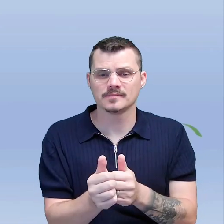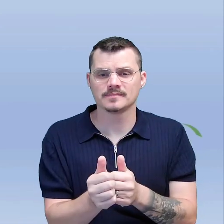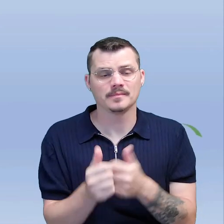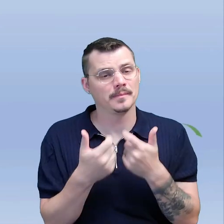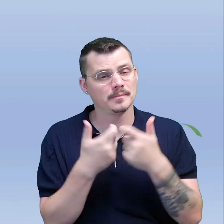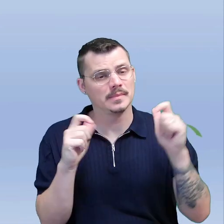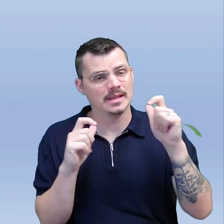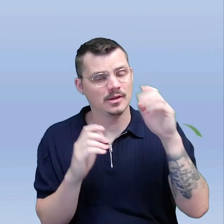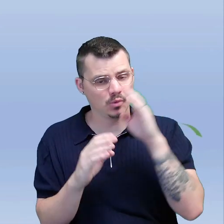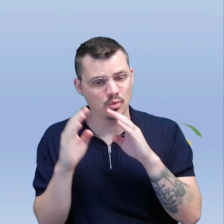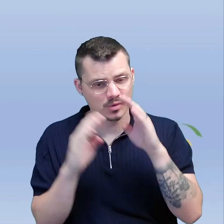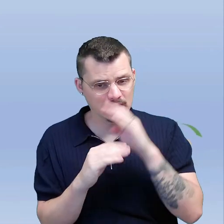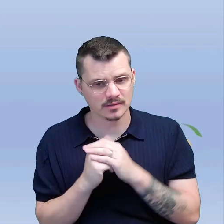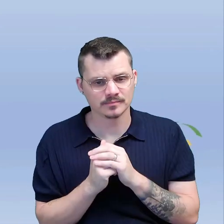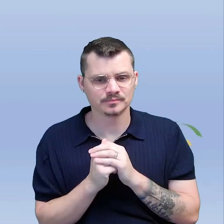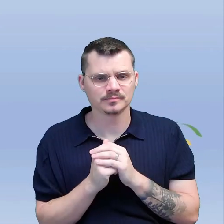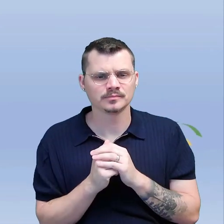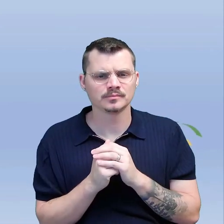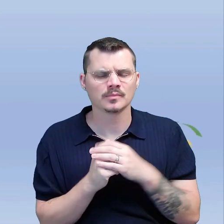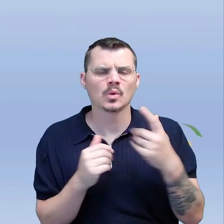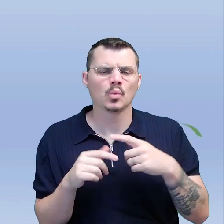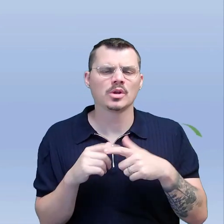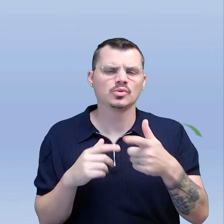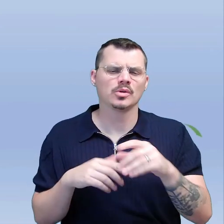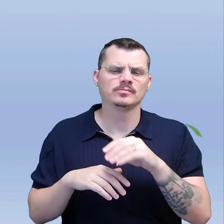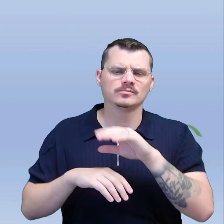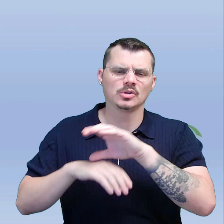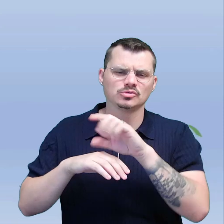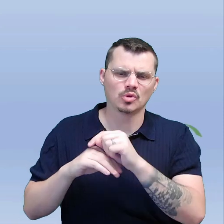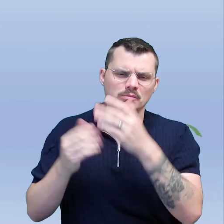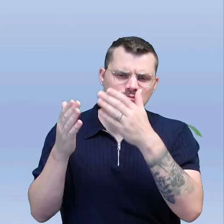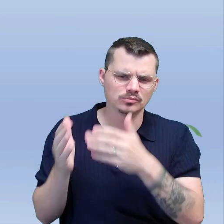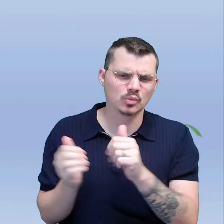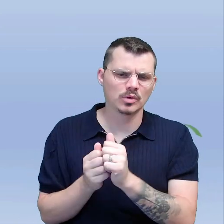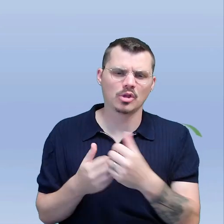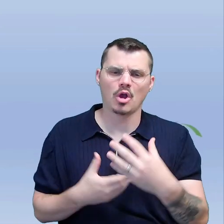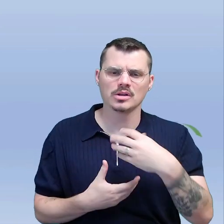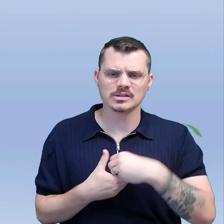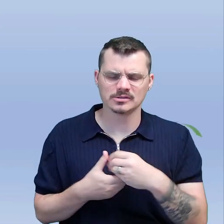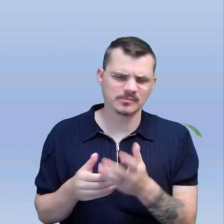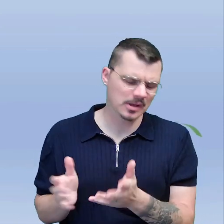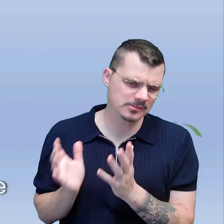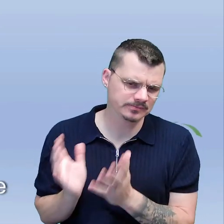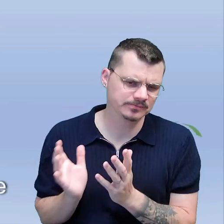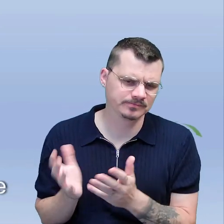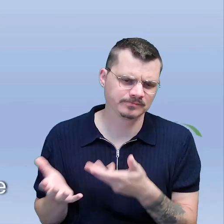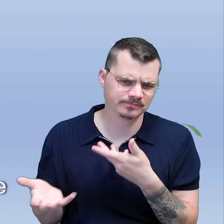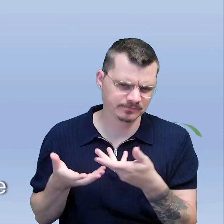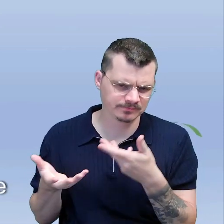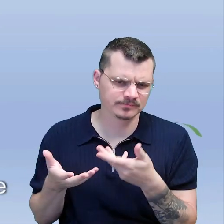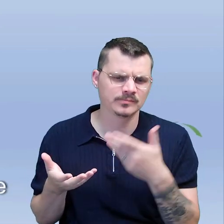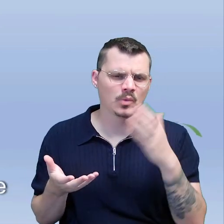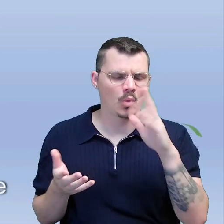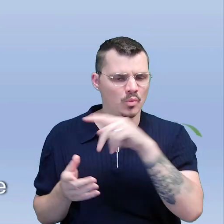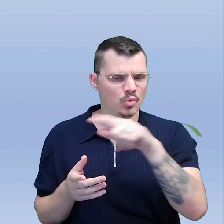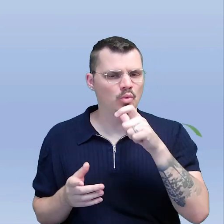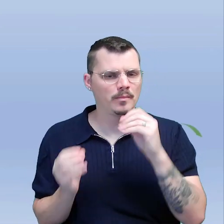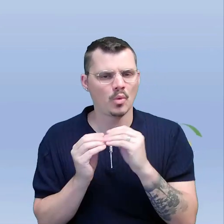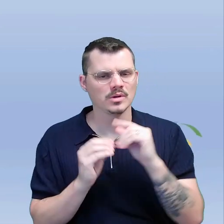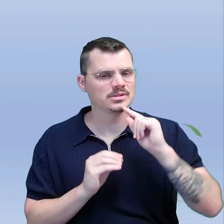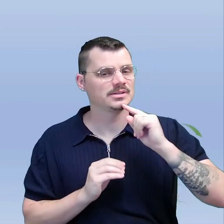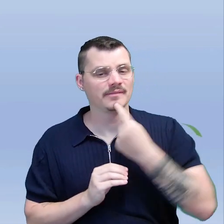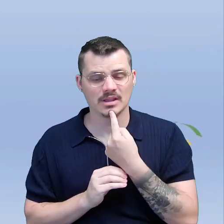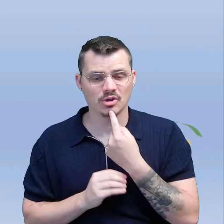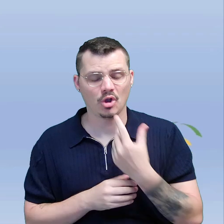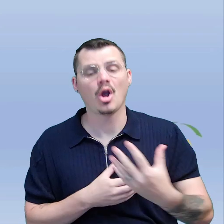very big worry. So when you consult with people with autism, and particularly people with the more severe forms